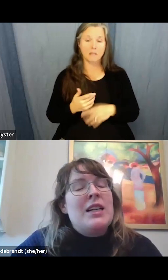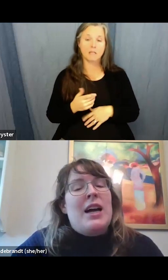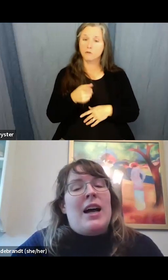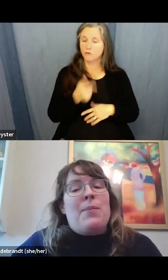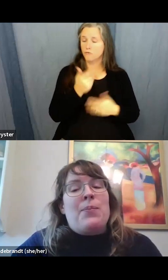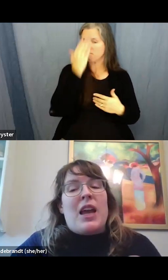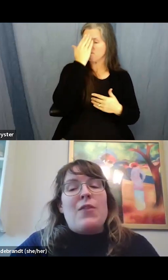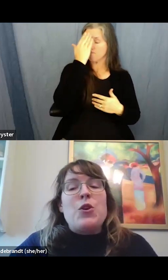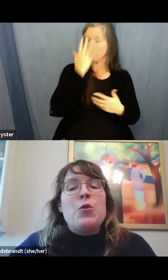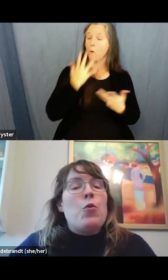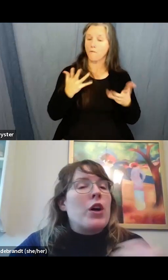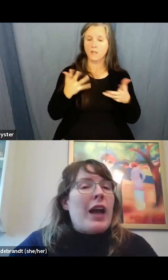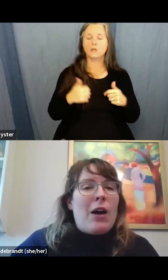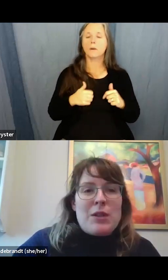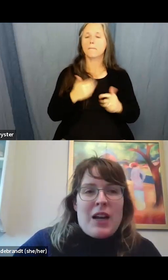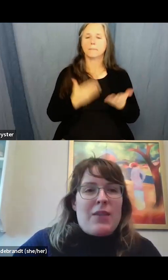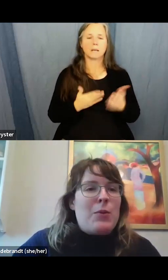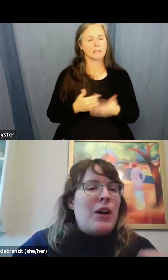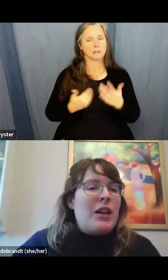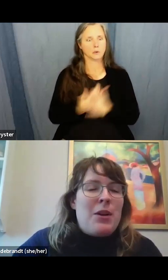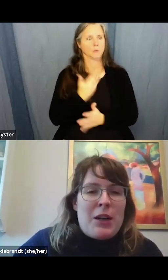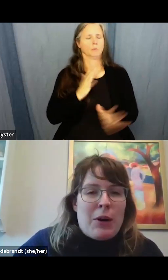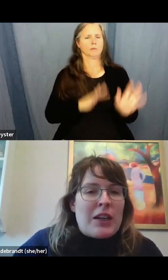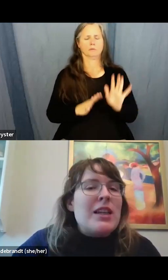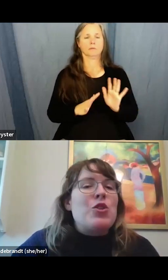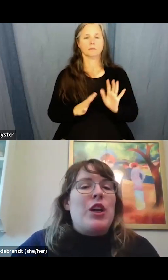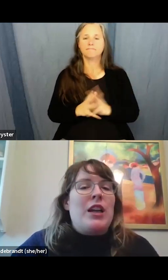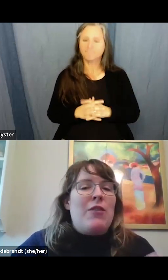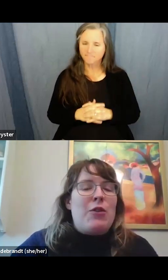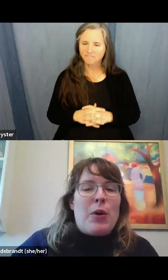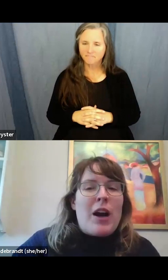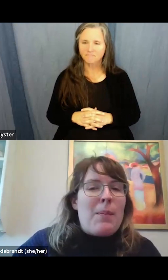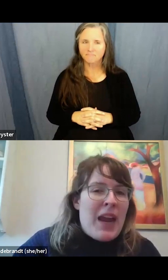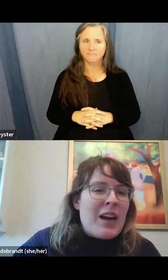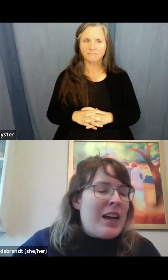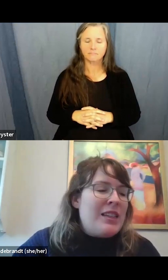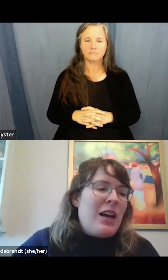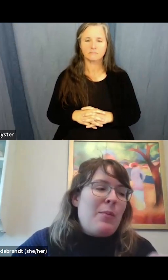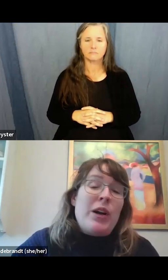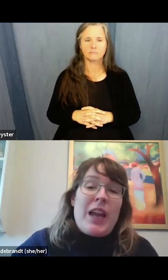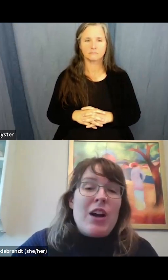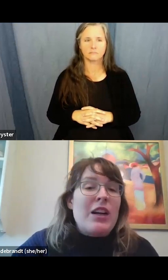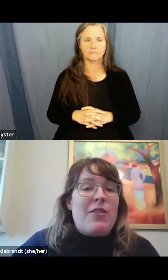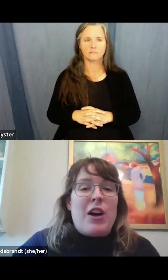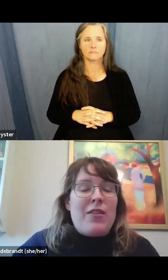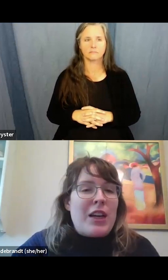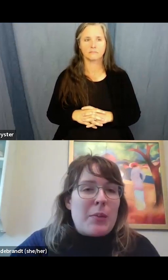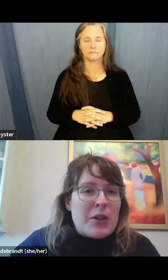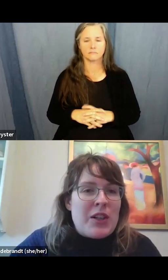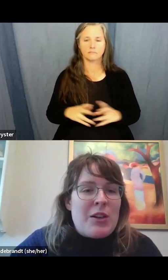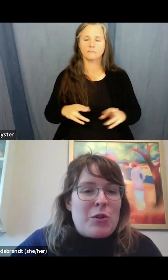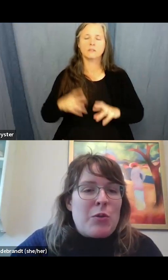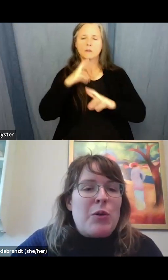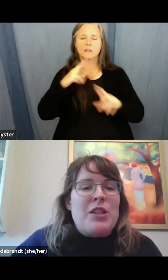this. If you work outside, if you work at a community organization, if you're a parent or a caregiver of a